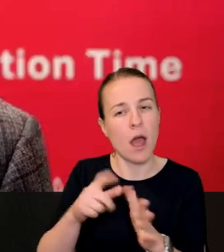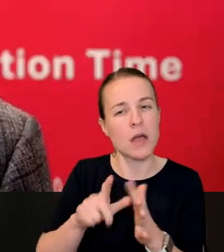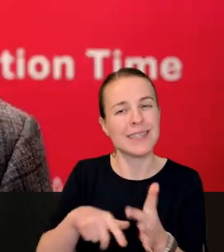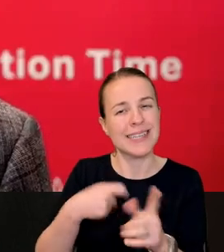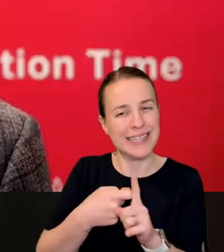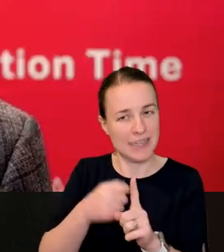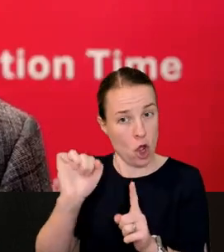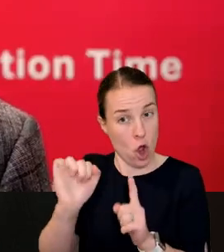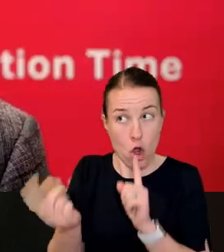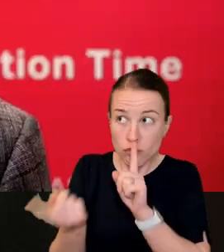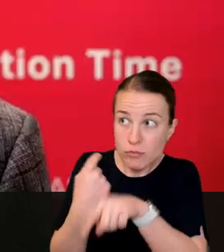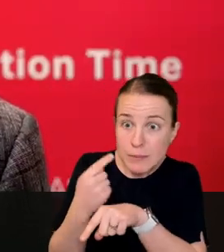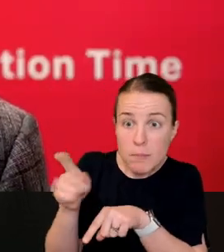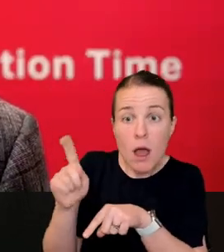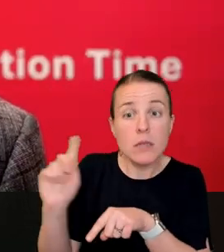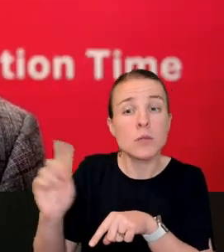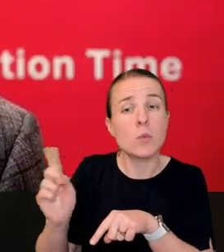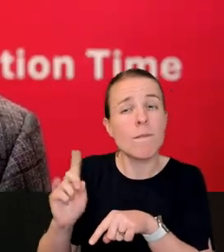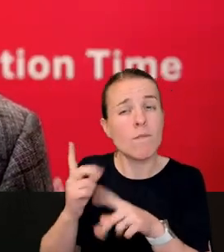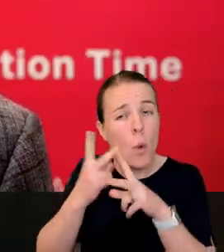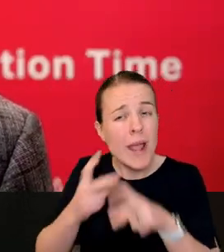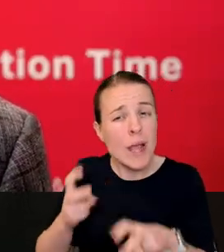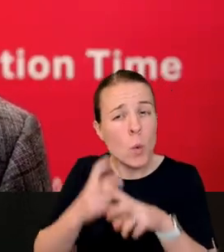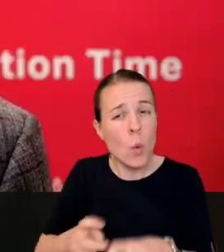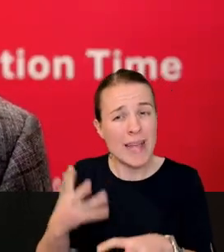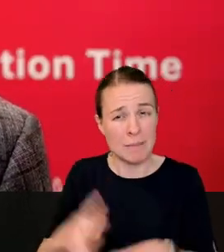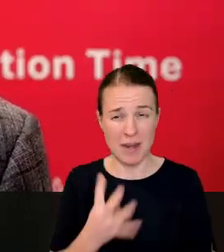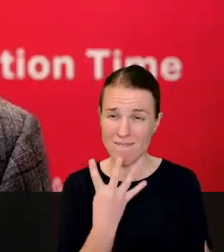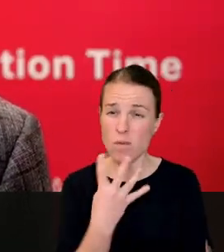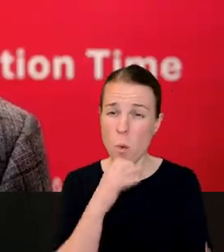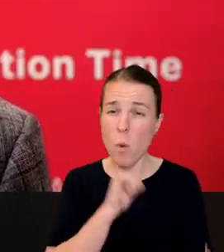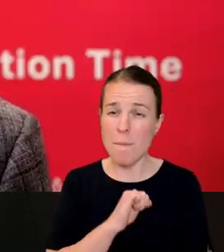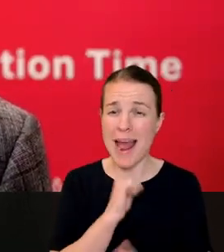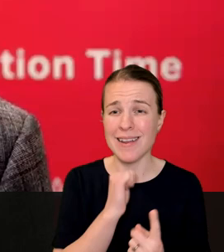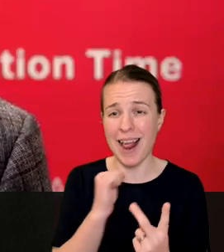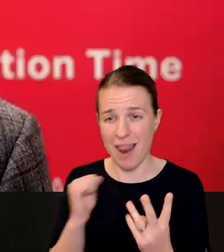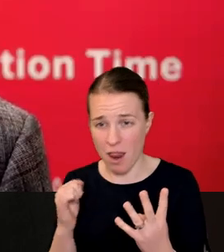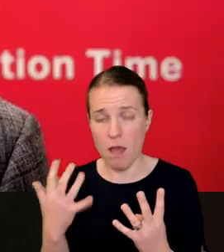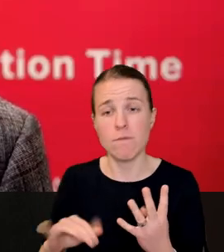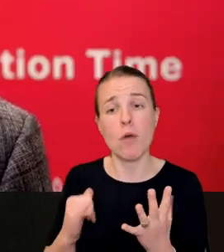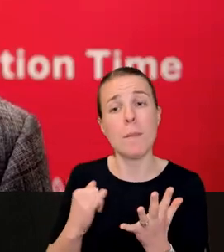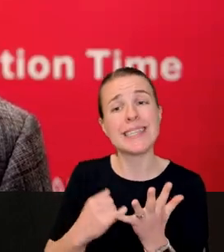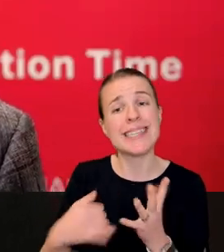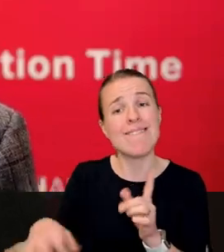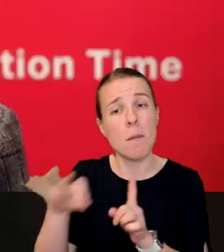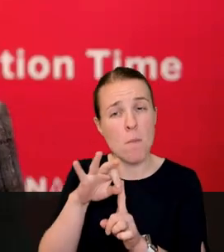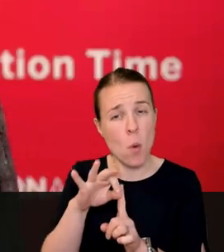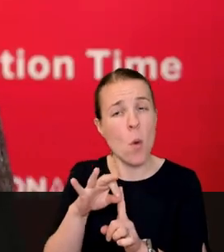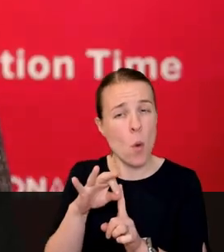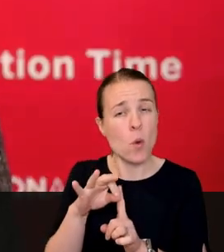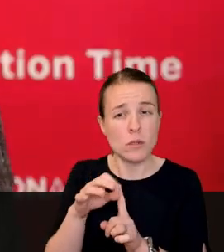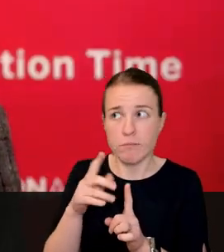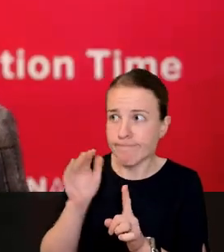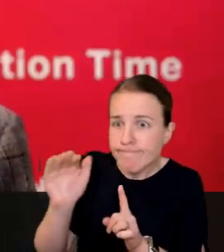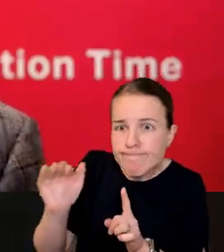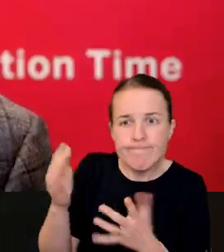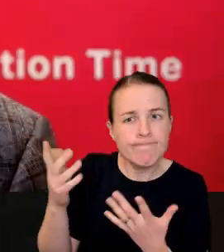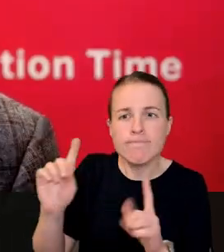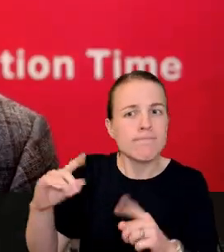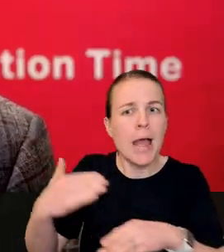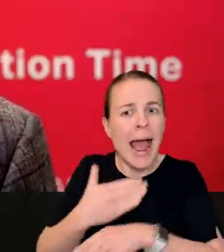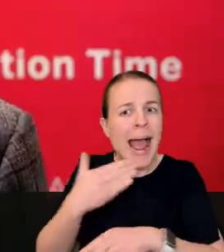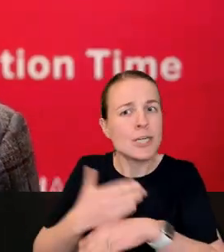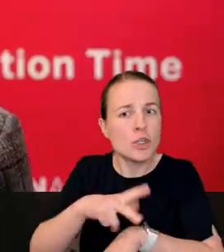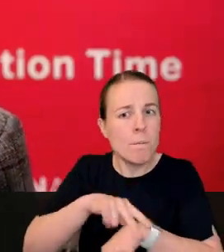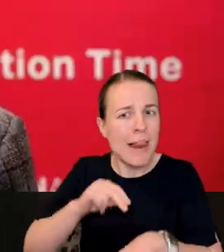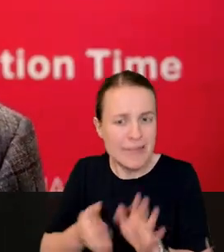the inquests into the 4 men killed by Stephen Port and what action the force is taking